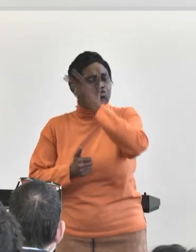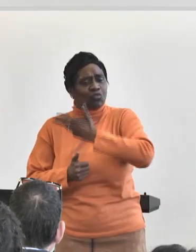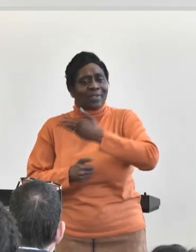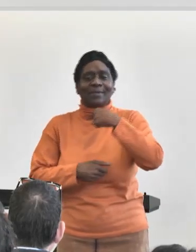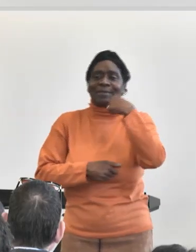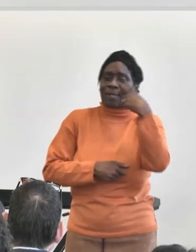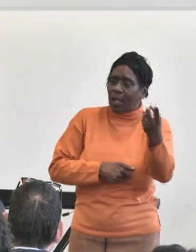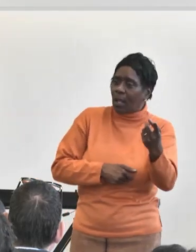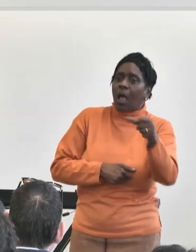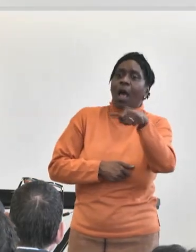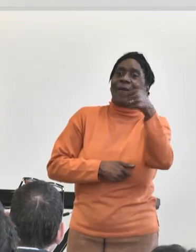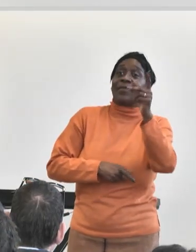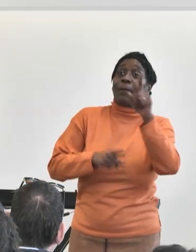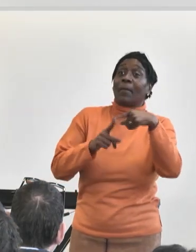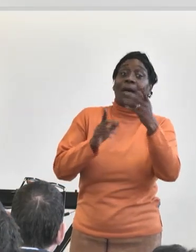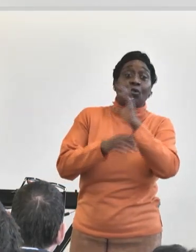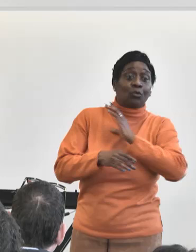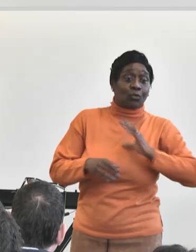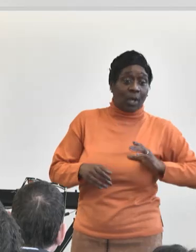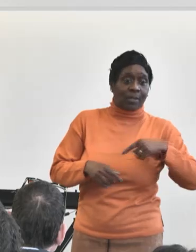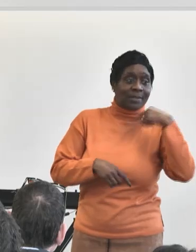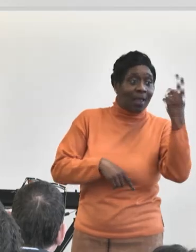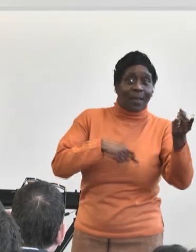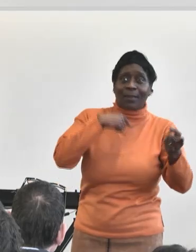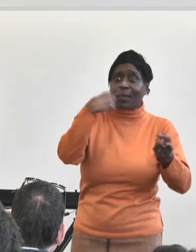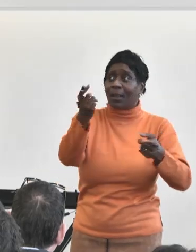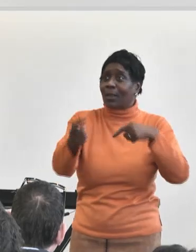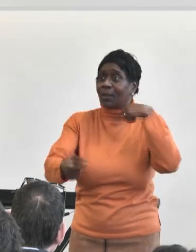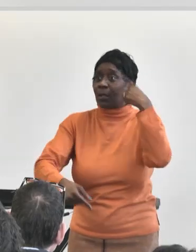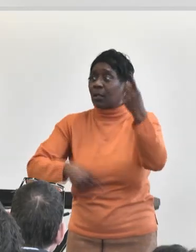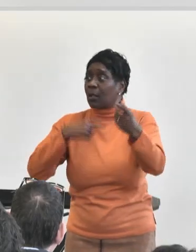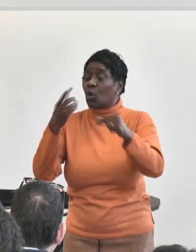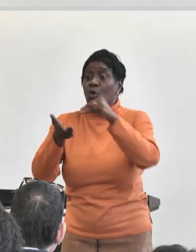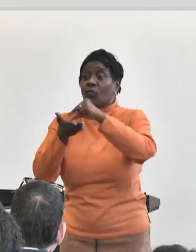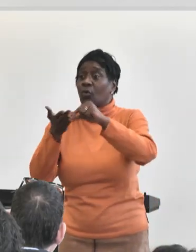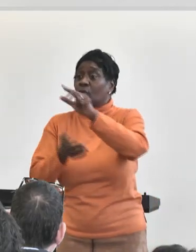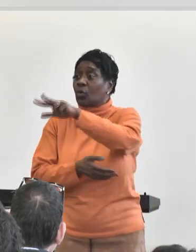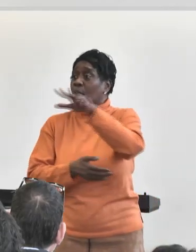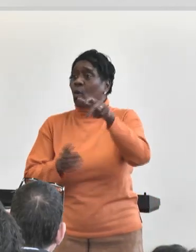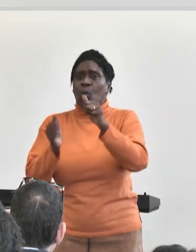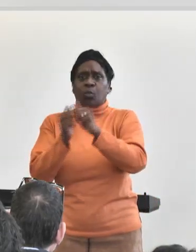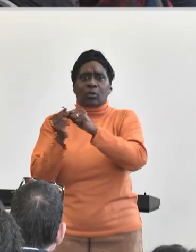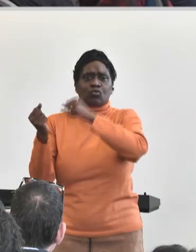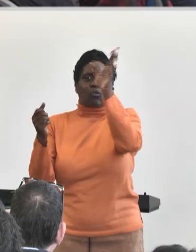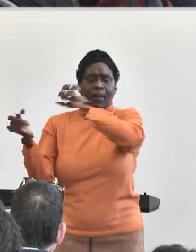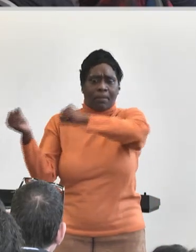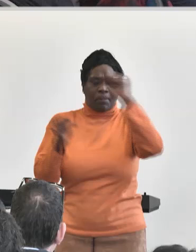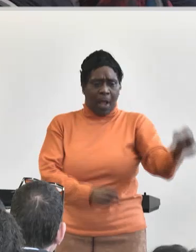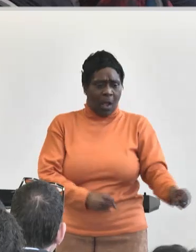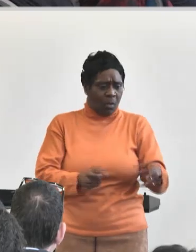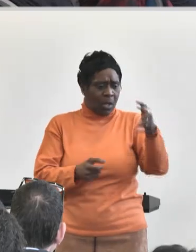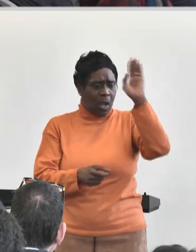tell others about Jesus. Con gracia, hablarle otro sobre Jesús. And verse 33 says, with great power gave the